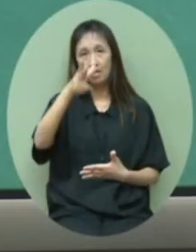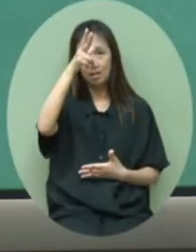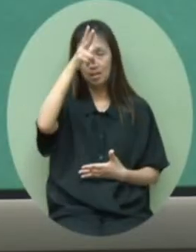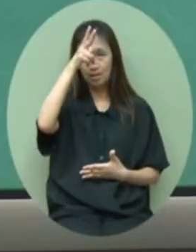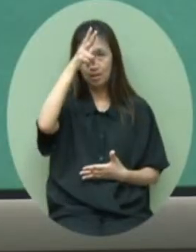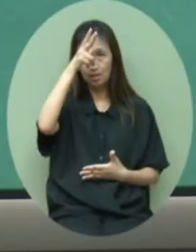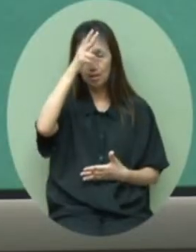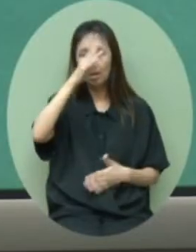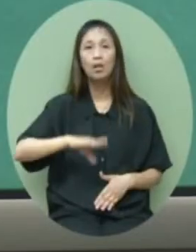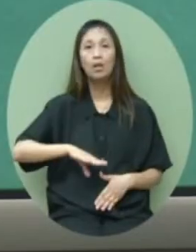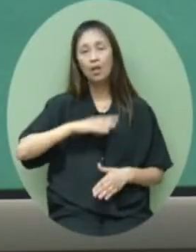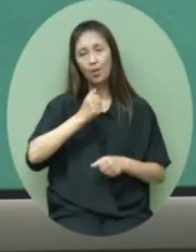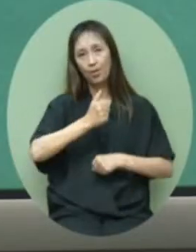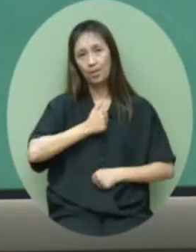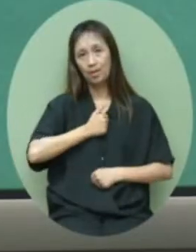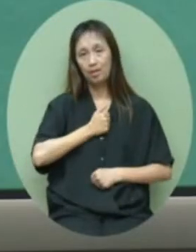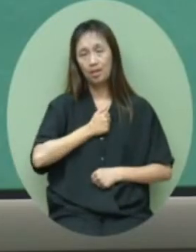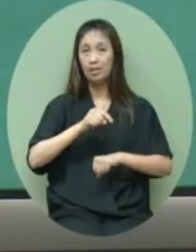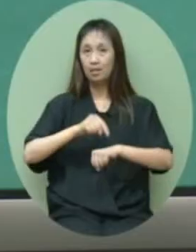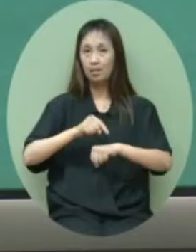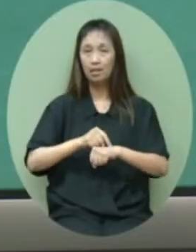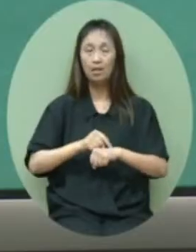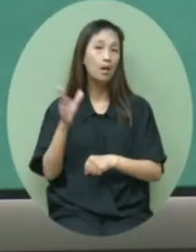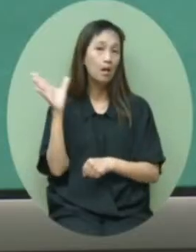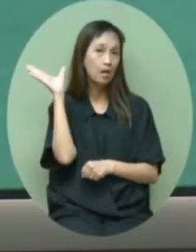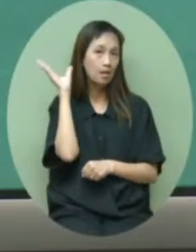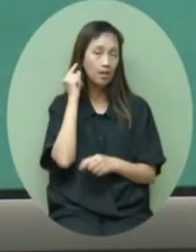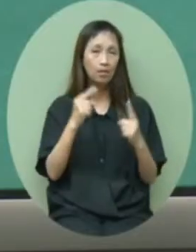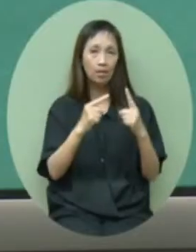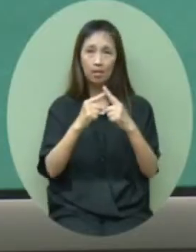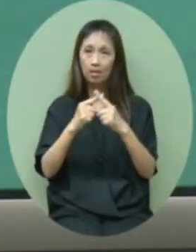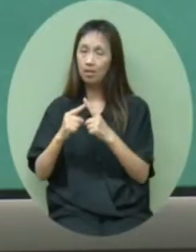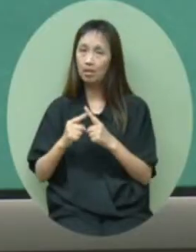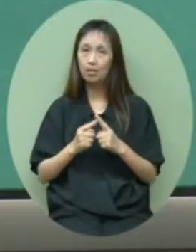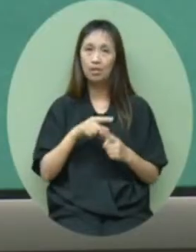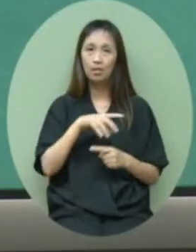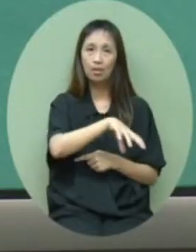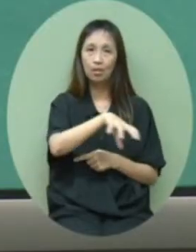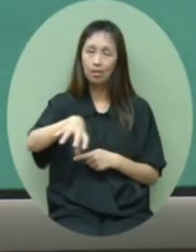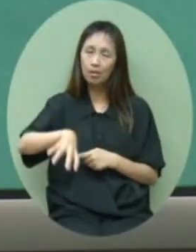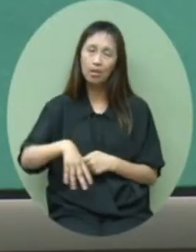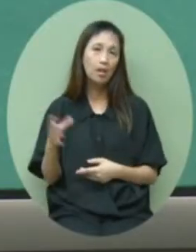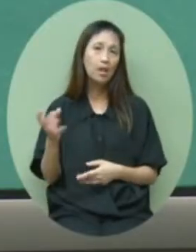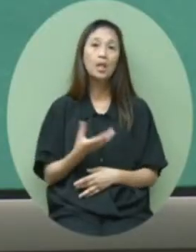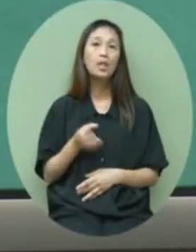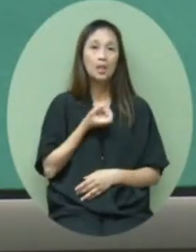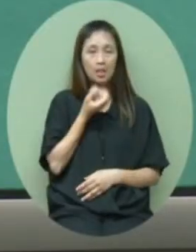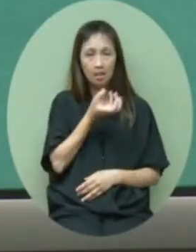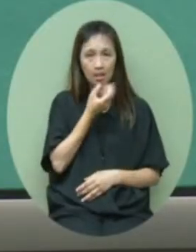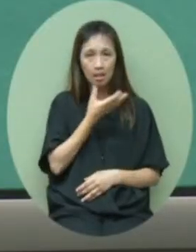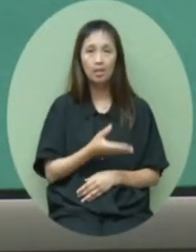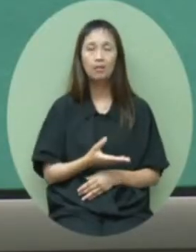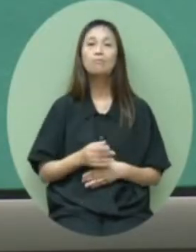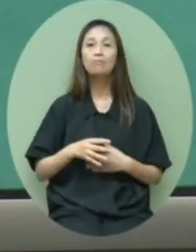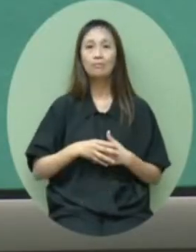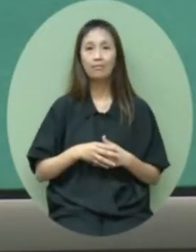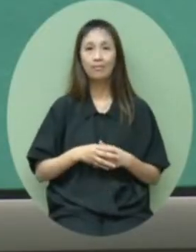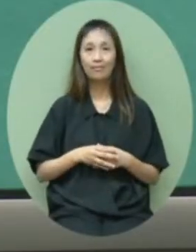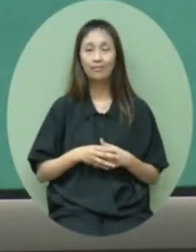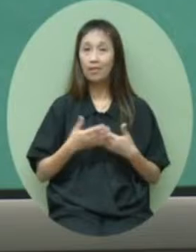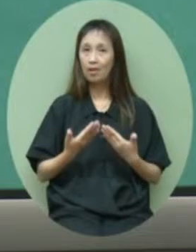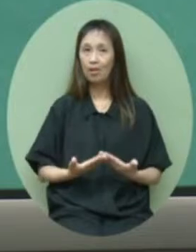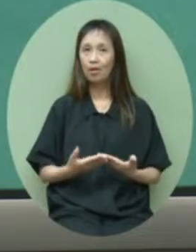communication and interaction among the executive, the legislature, and the public. And also, I need to have sufficient